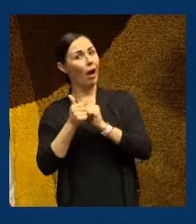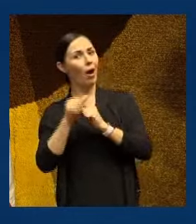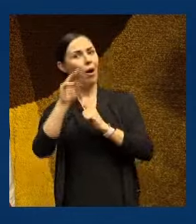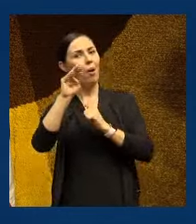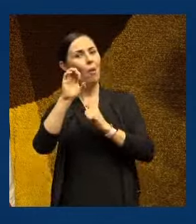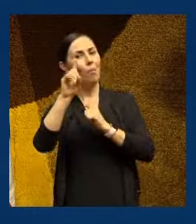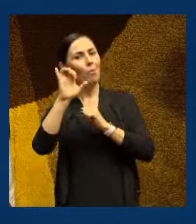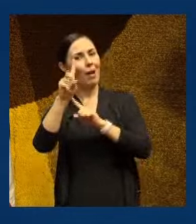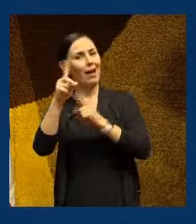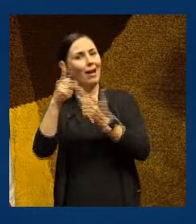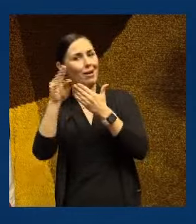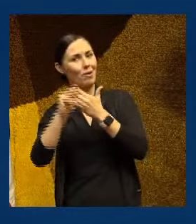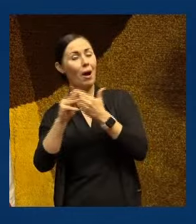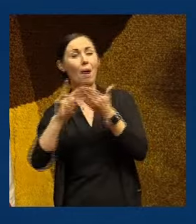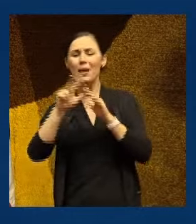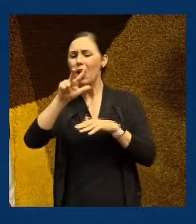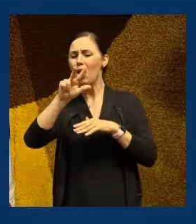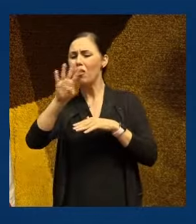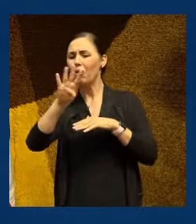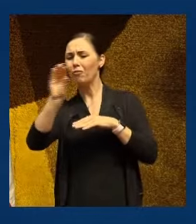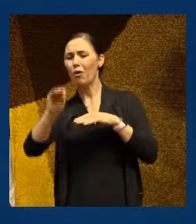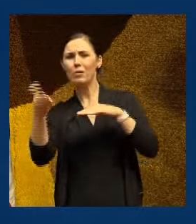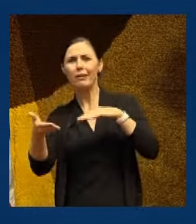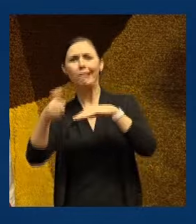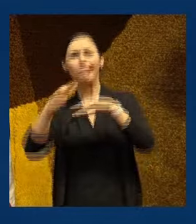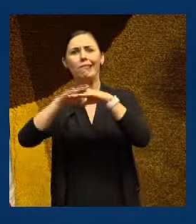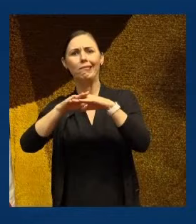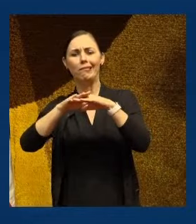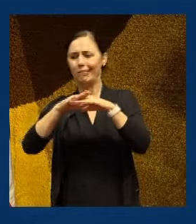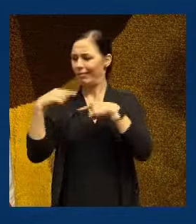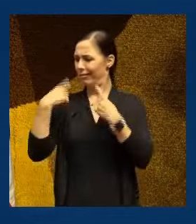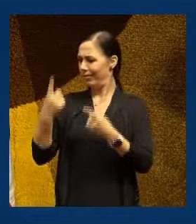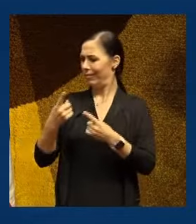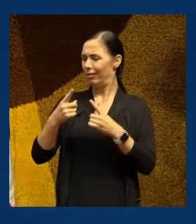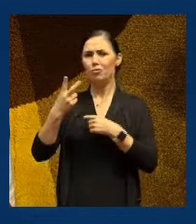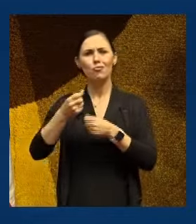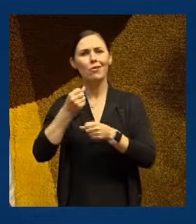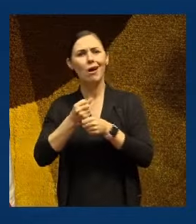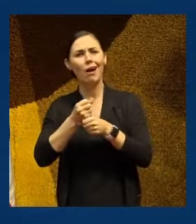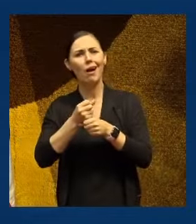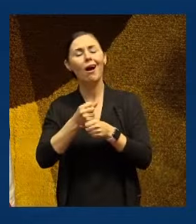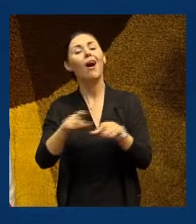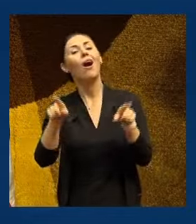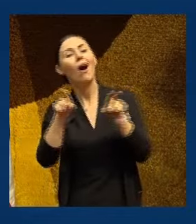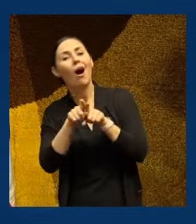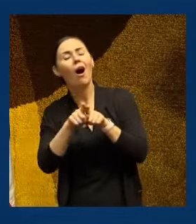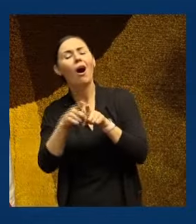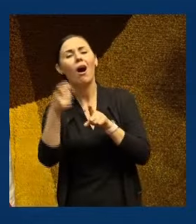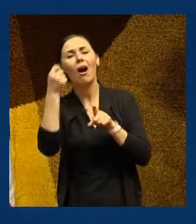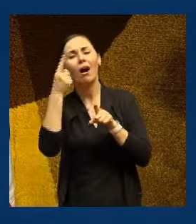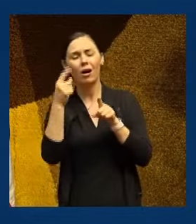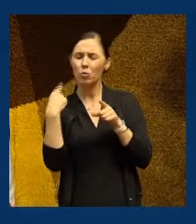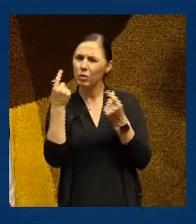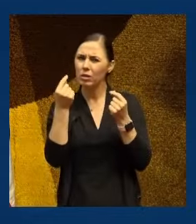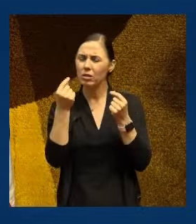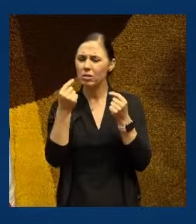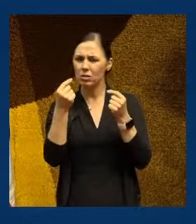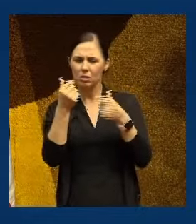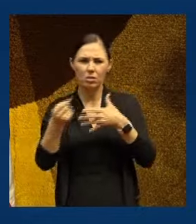34% increase since the start of the pandemic, and make sure that everyone had good health care